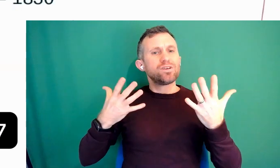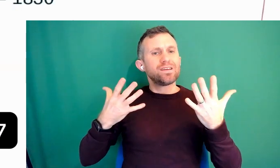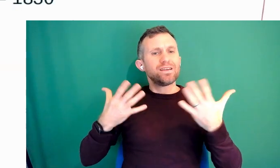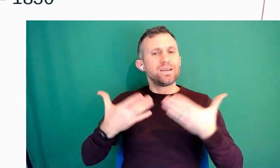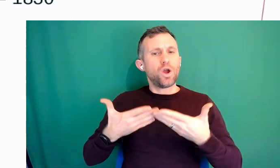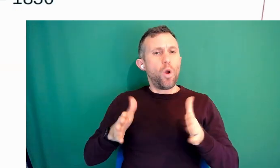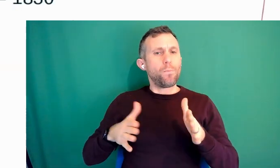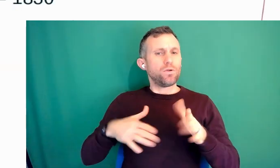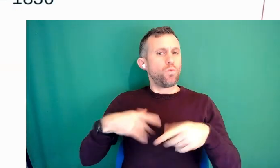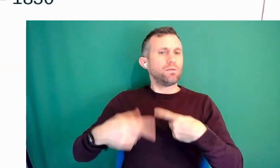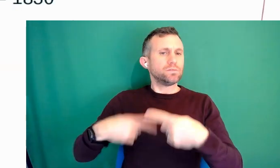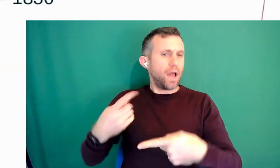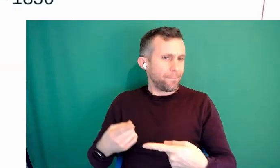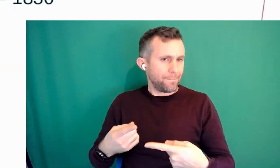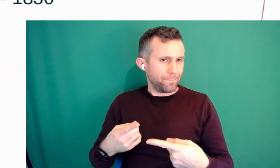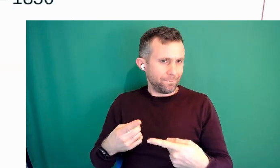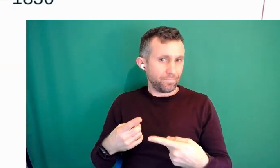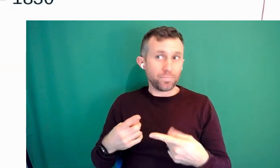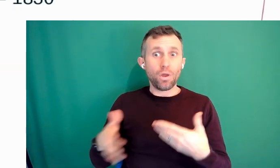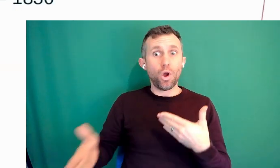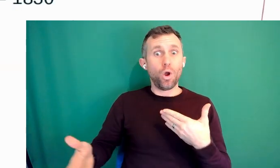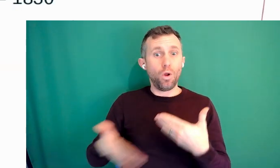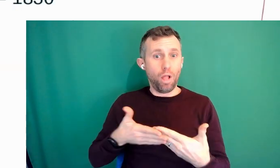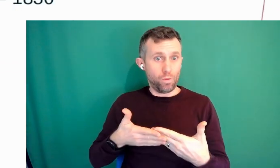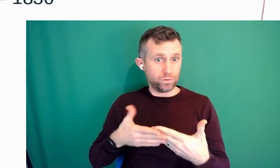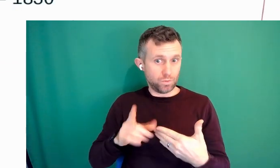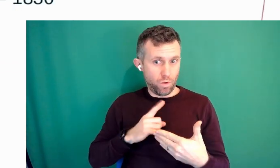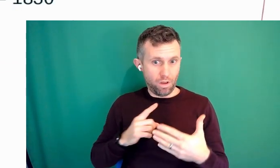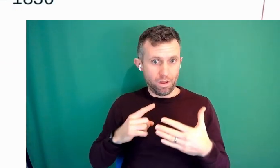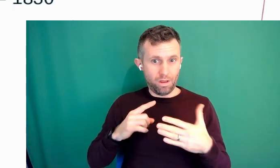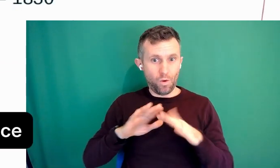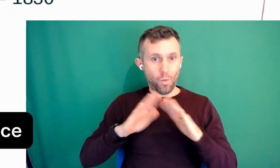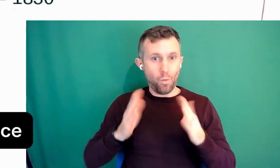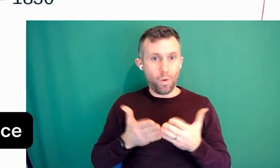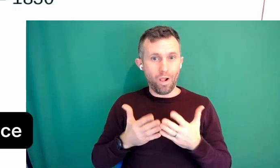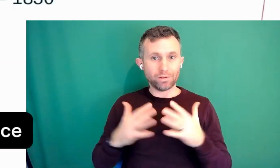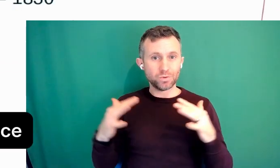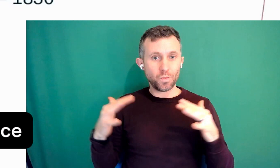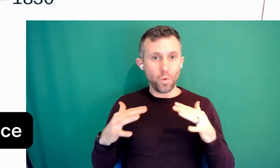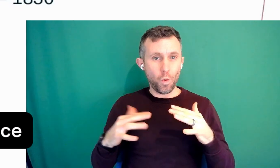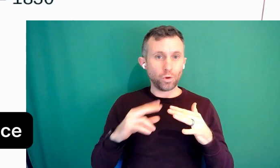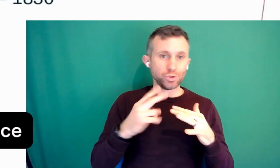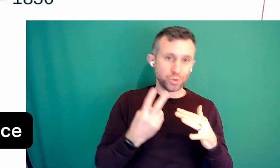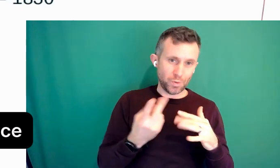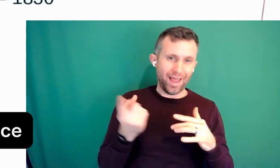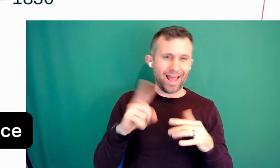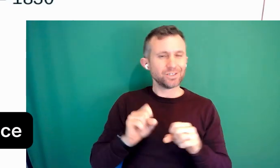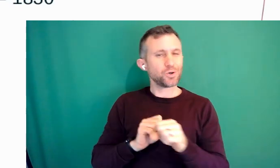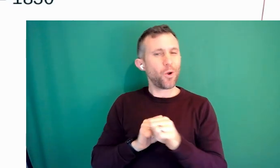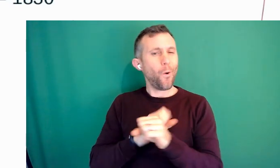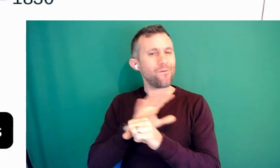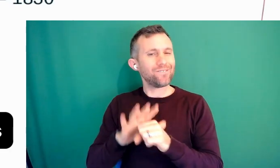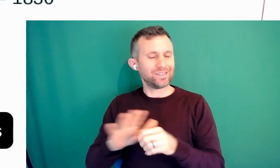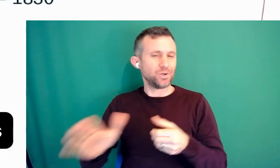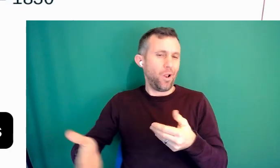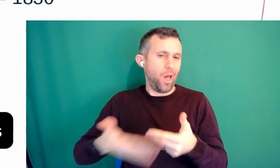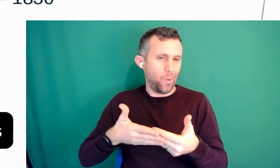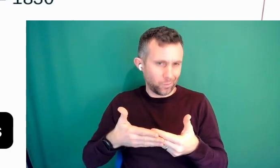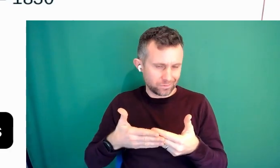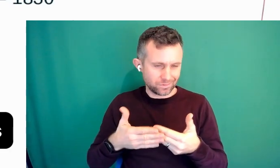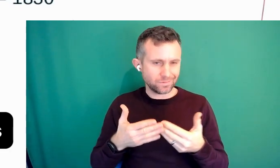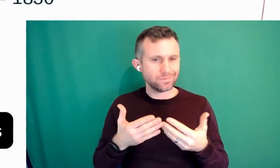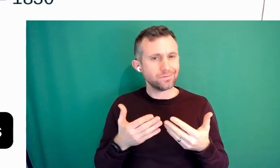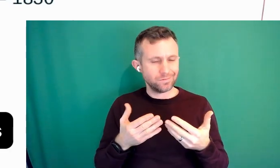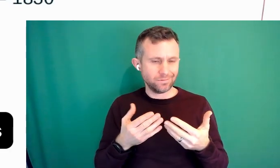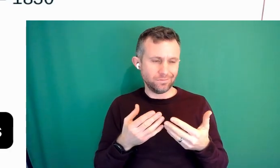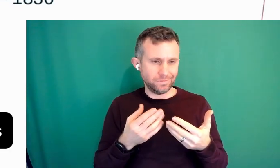1837, living during the Georgian and Regency era. He had this portrait painted by Sir Thomas Lawrence, who was not only one of the